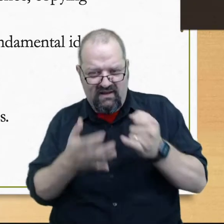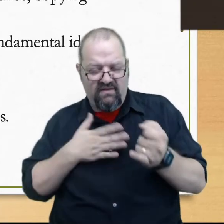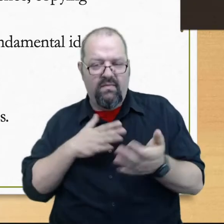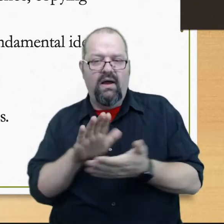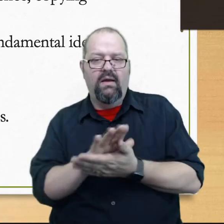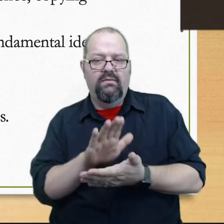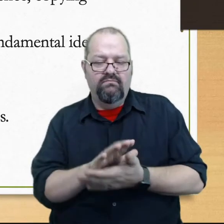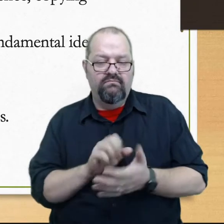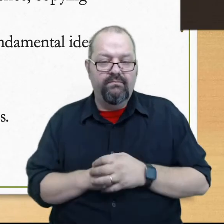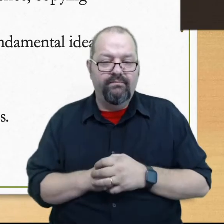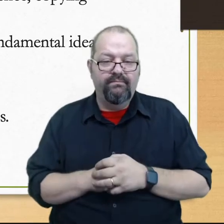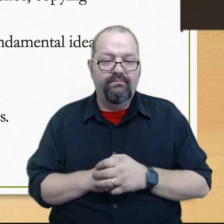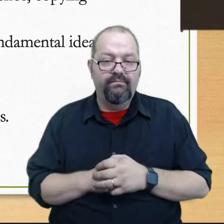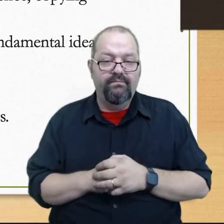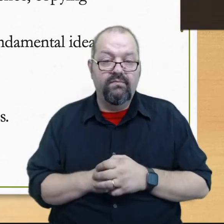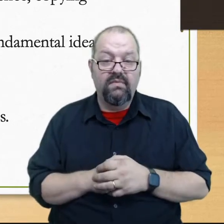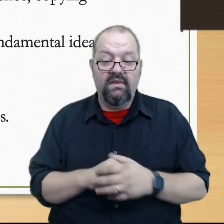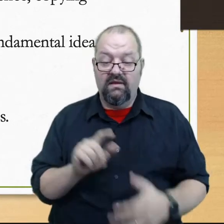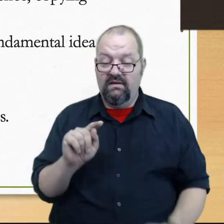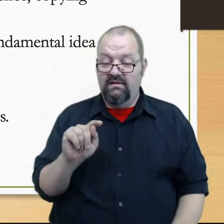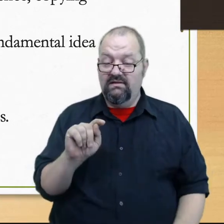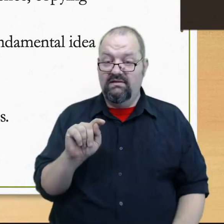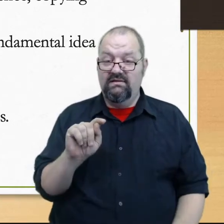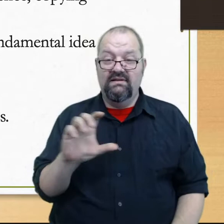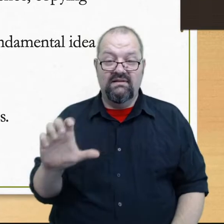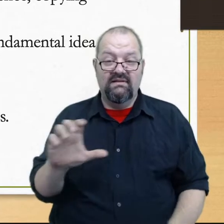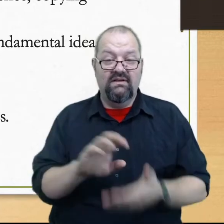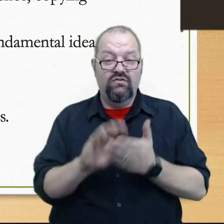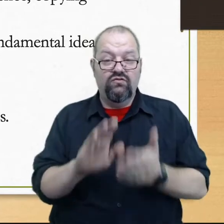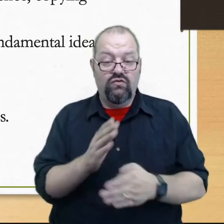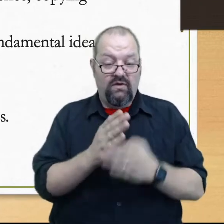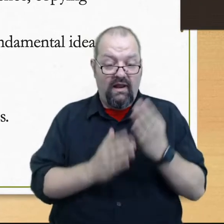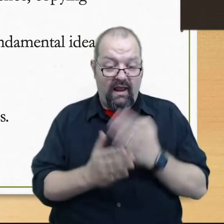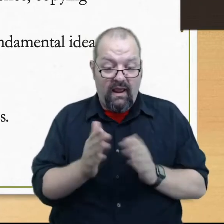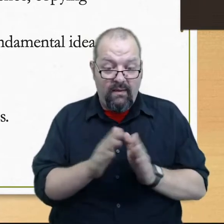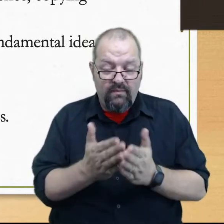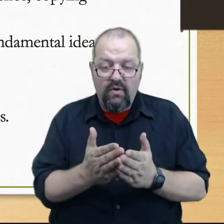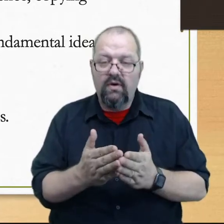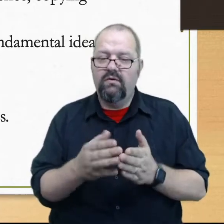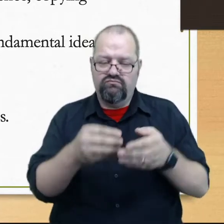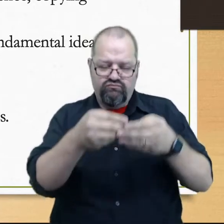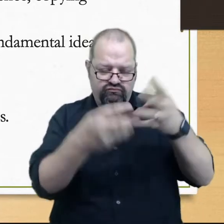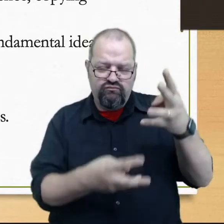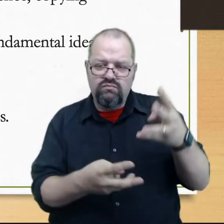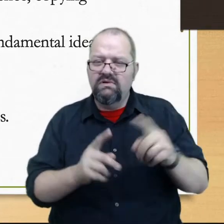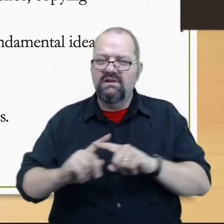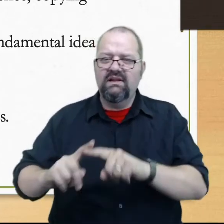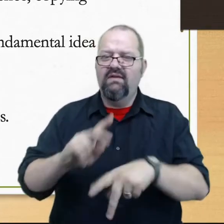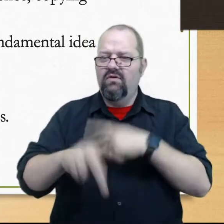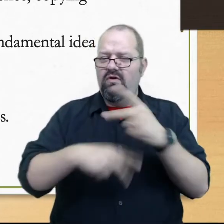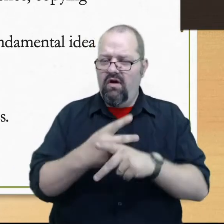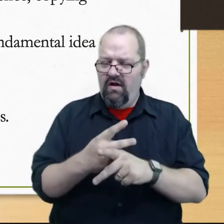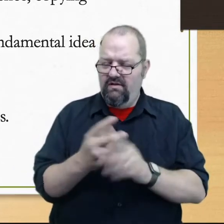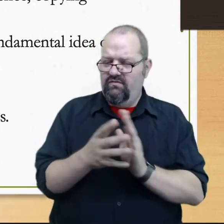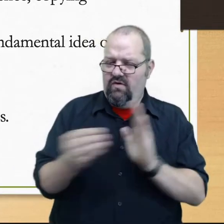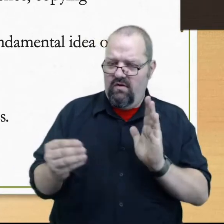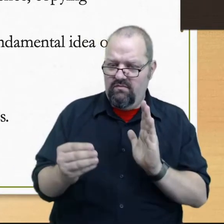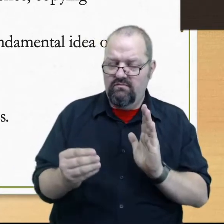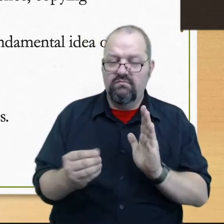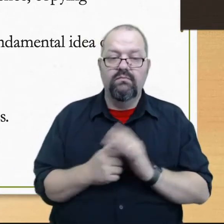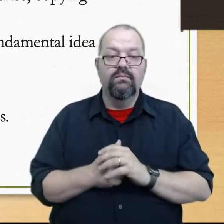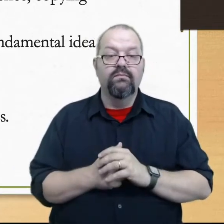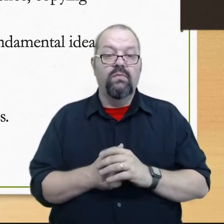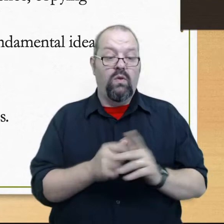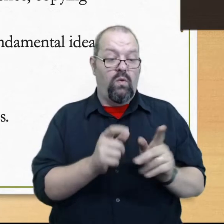The TCC Student Handbook lists several forms that plagiarism can take. Here are a few of those forms: